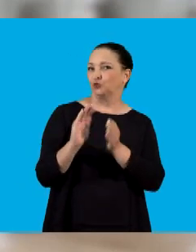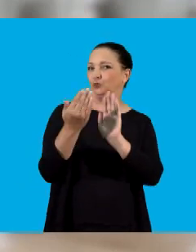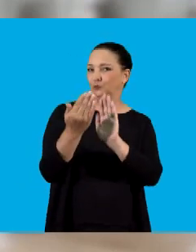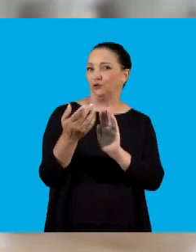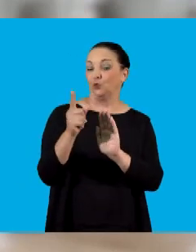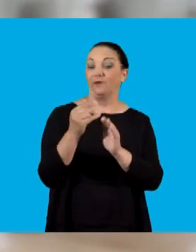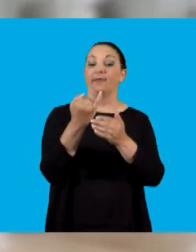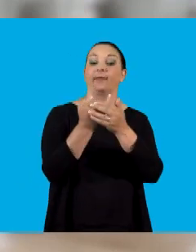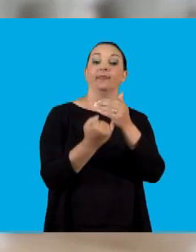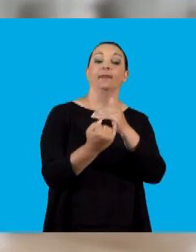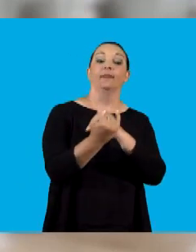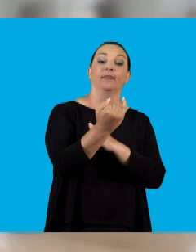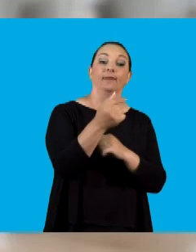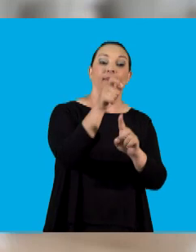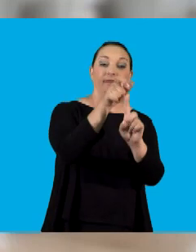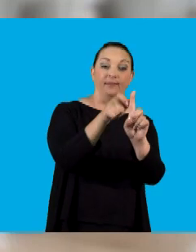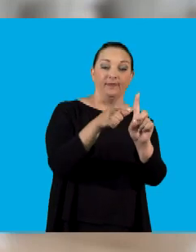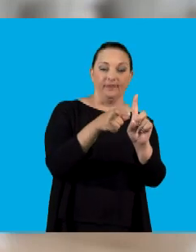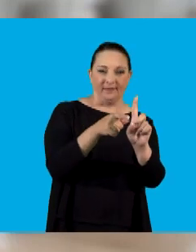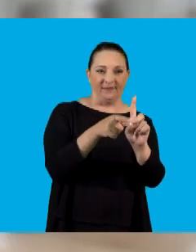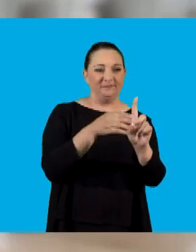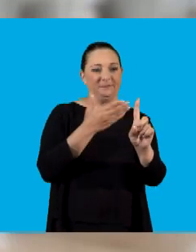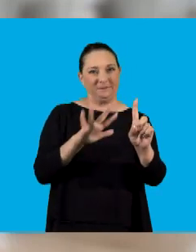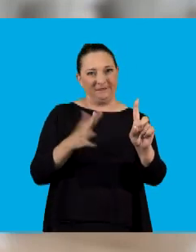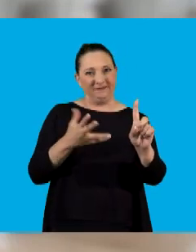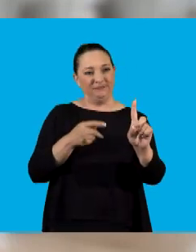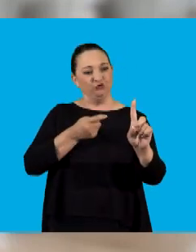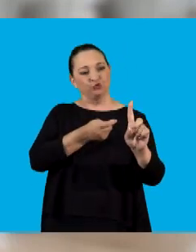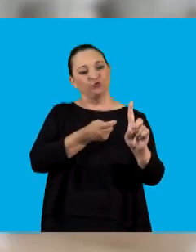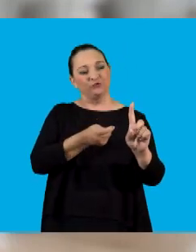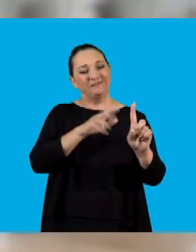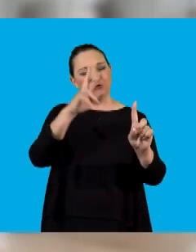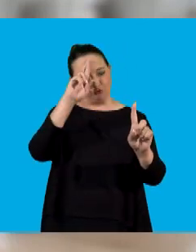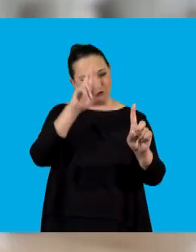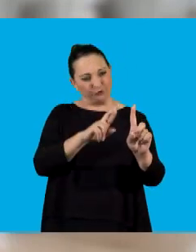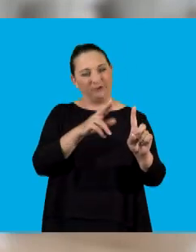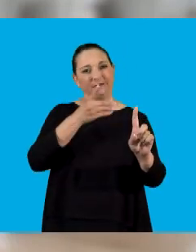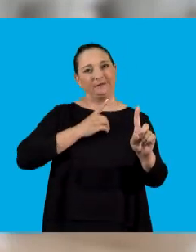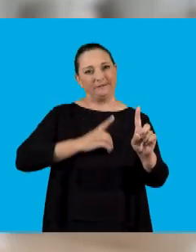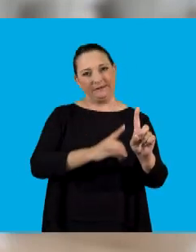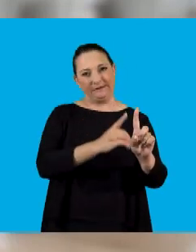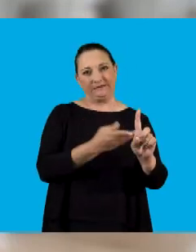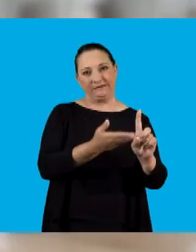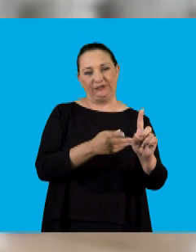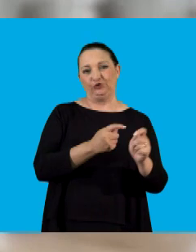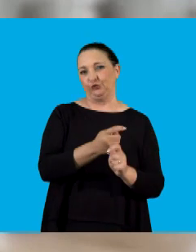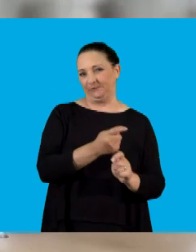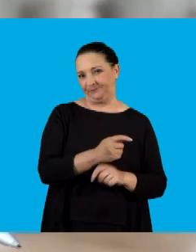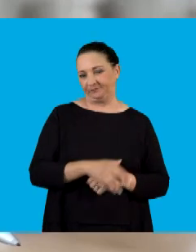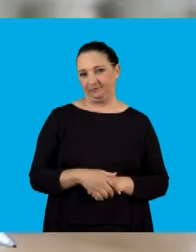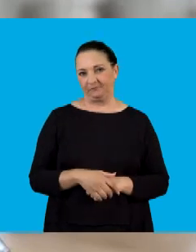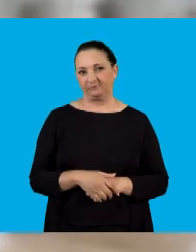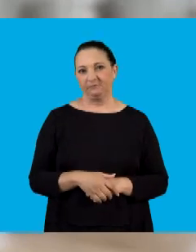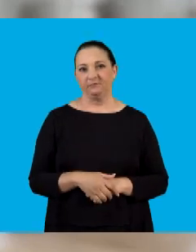on individual rights, where people are treated with respect and dignity. In